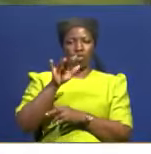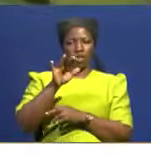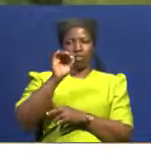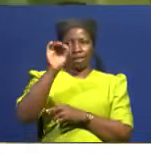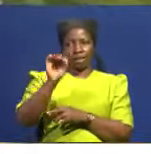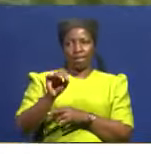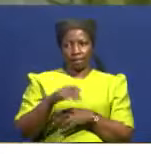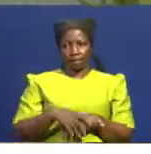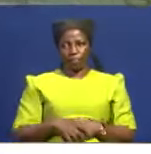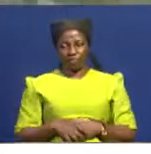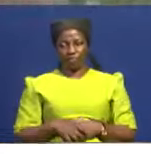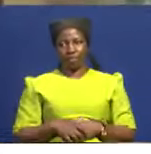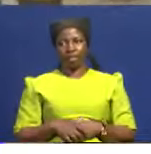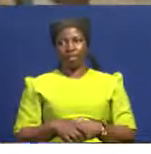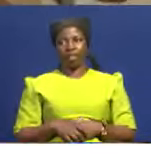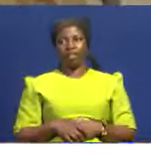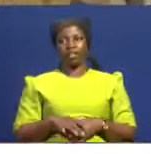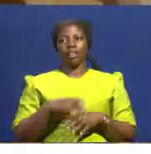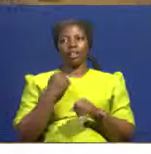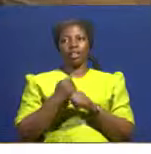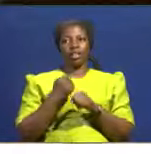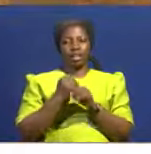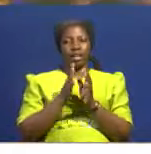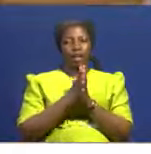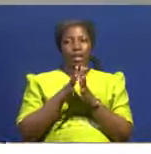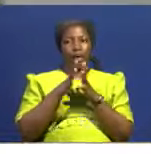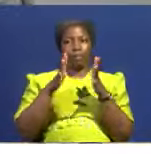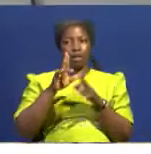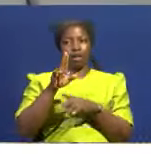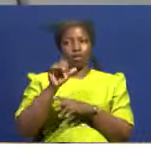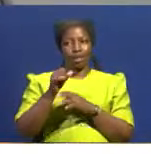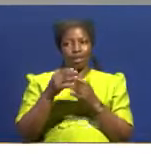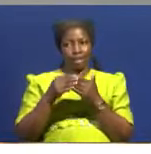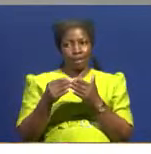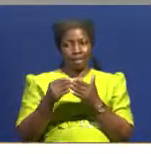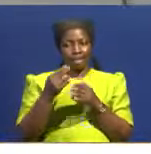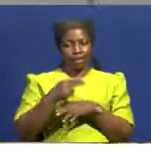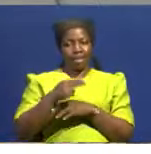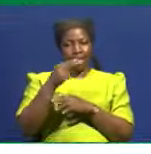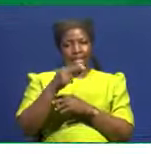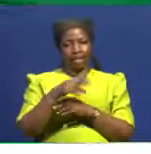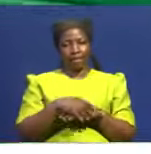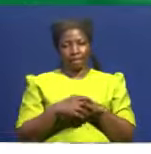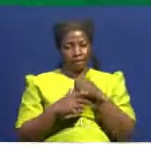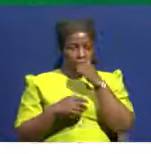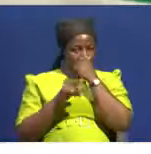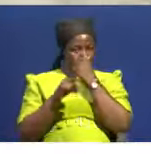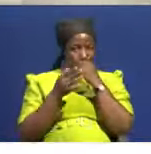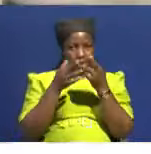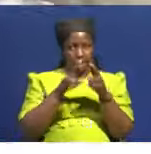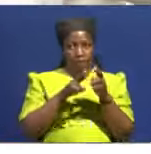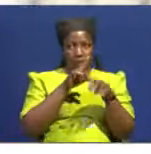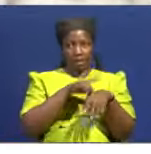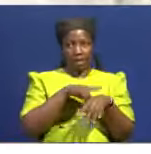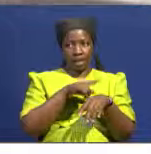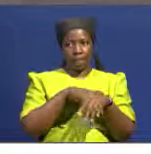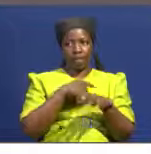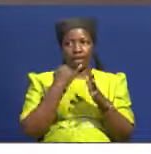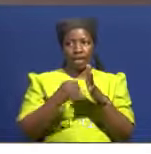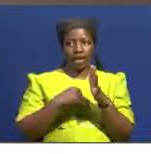2.5%. Futures trading on the major US stock indexes were pointing sharply higher. That came after the Dow Jones Industrial